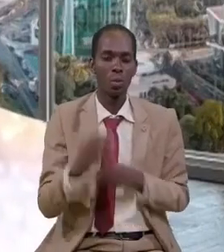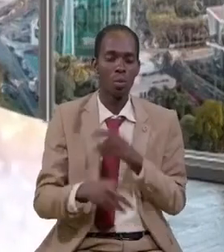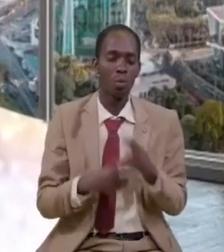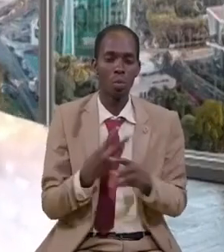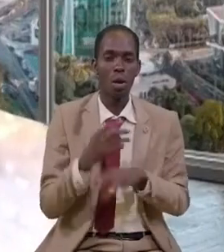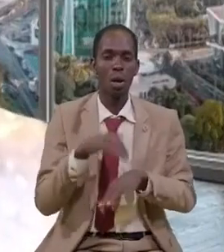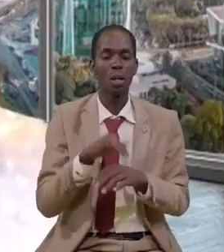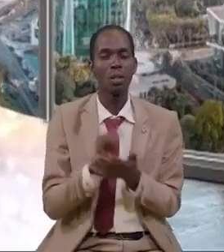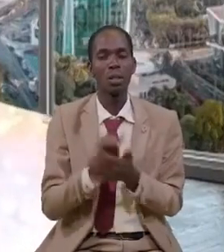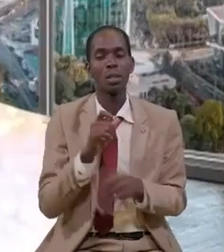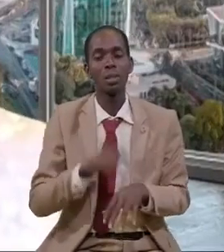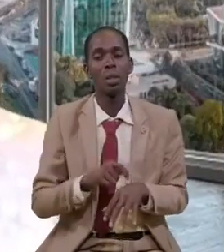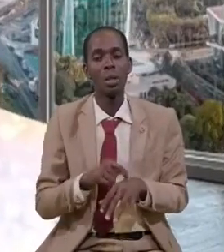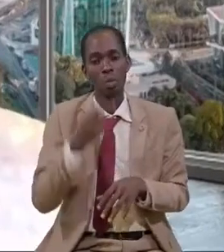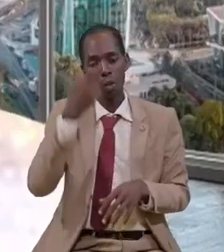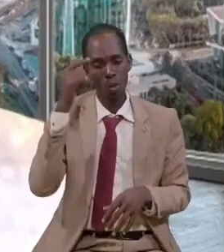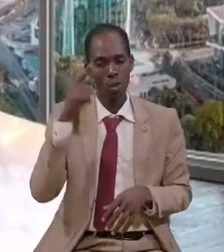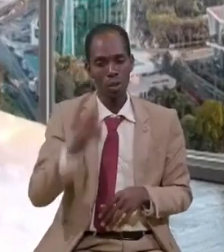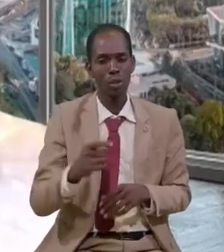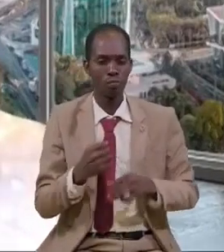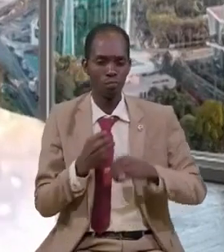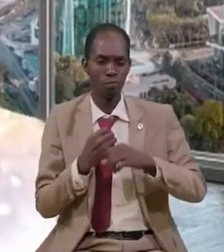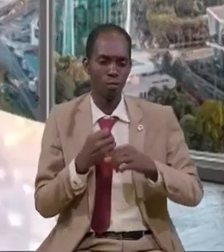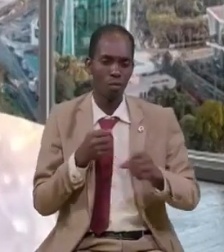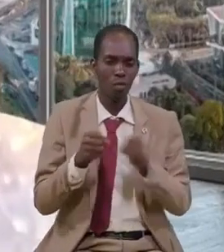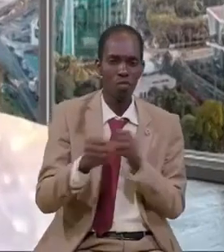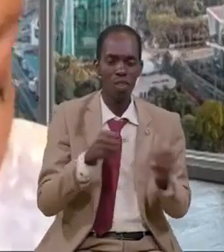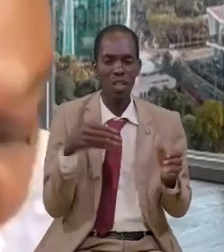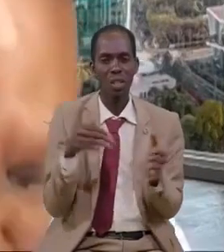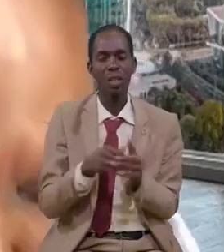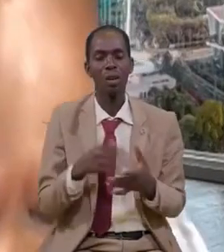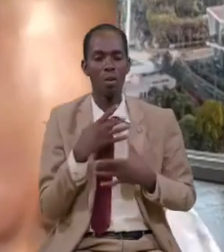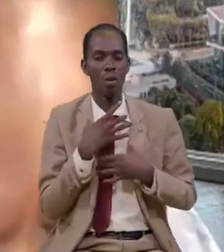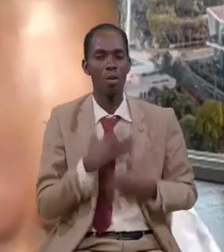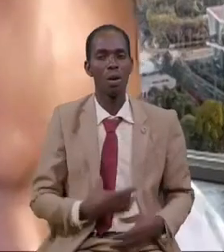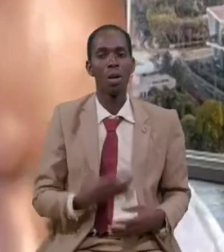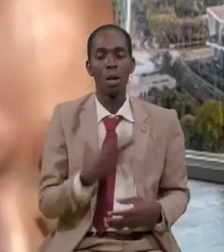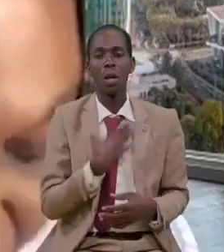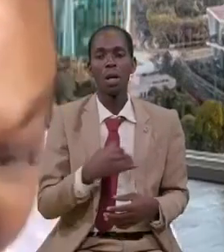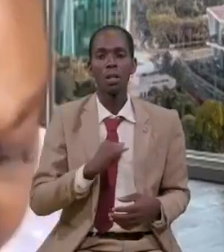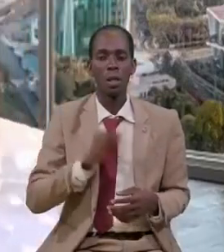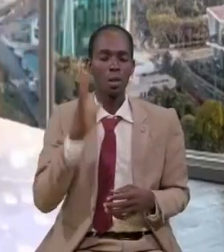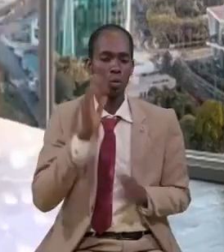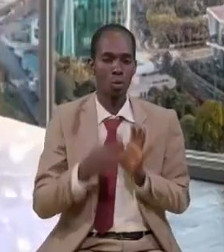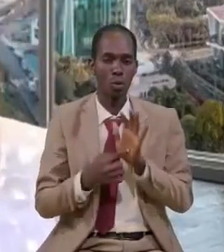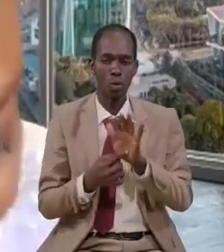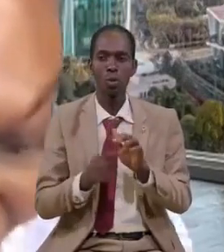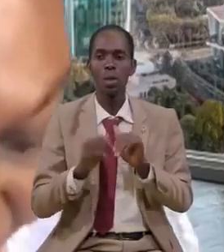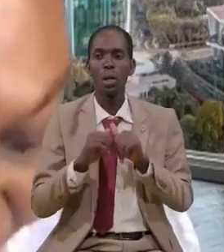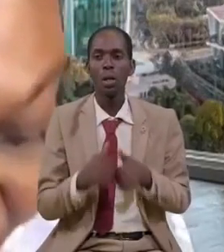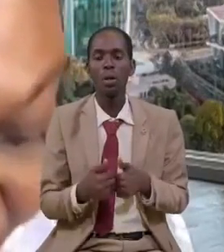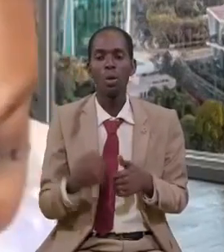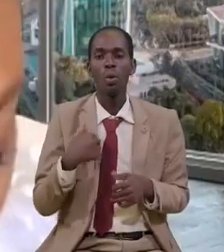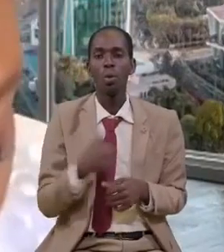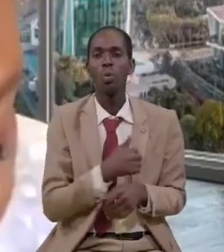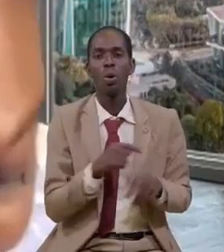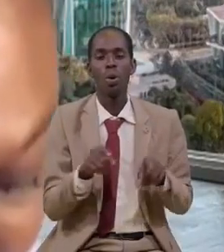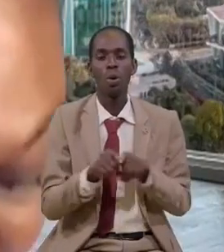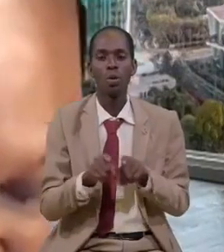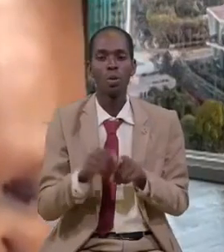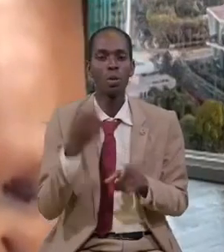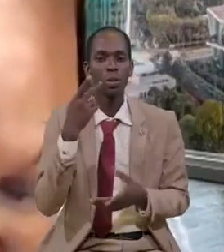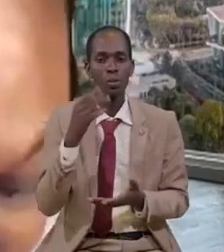do in this world today, and we're going to show you how. And also, we also see that